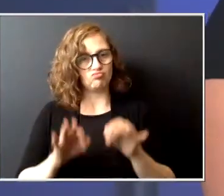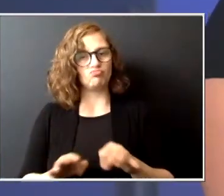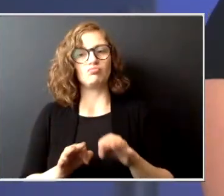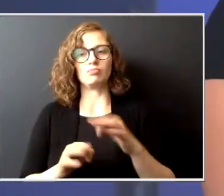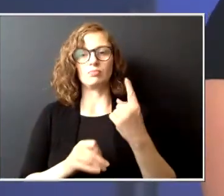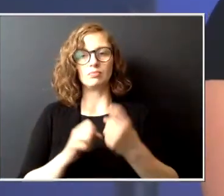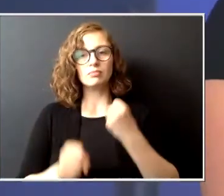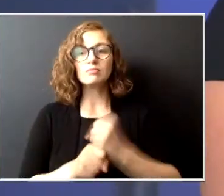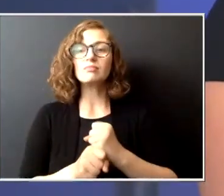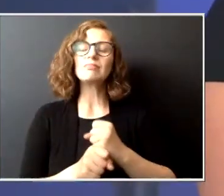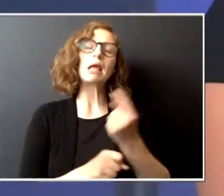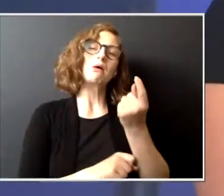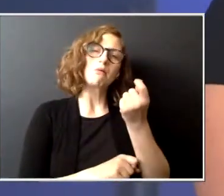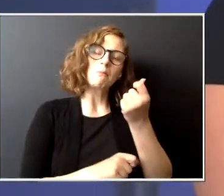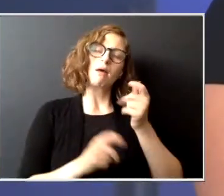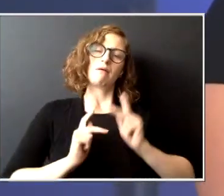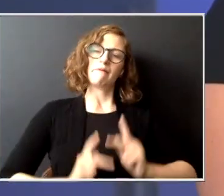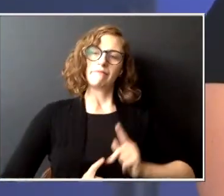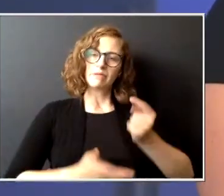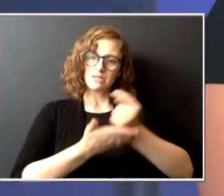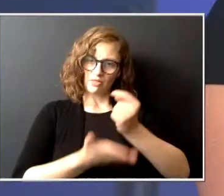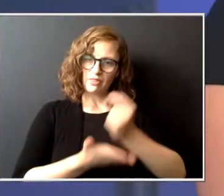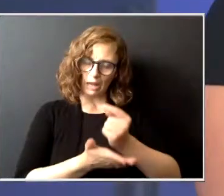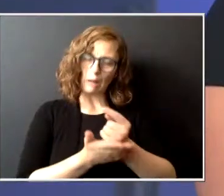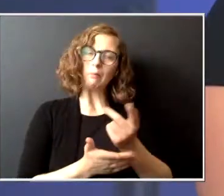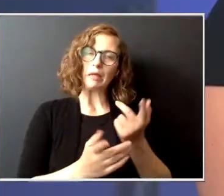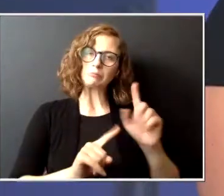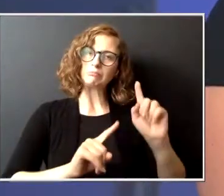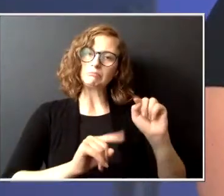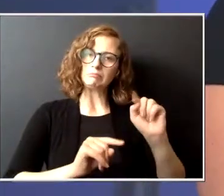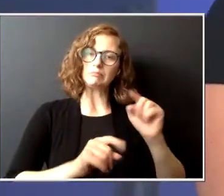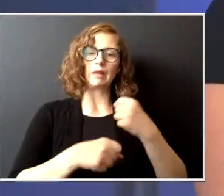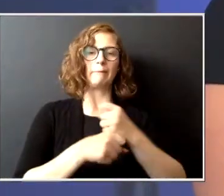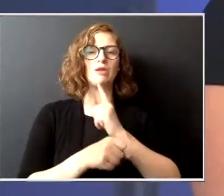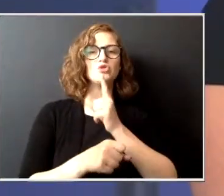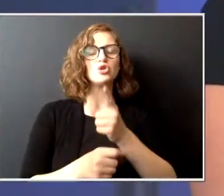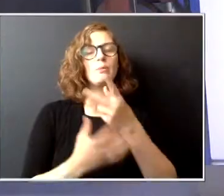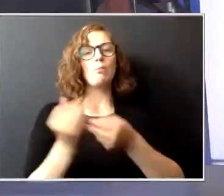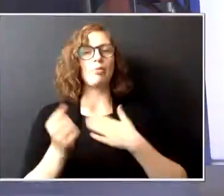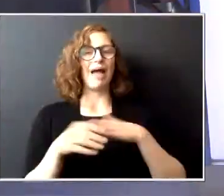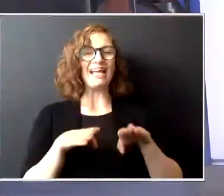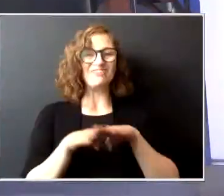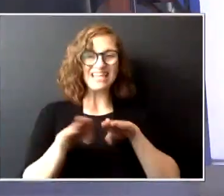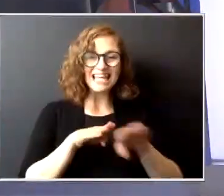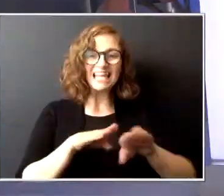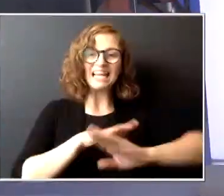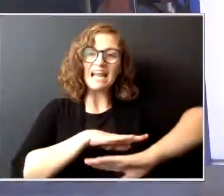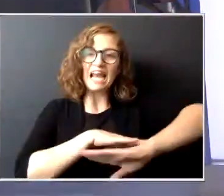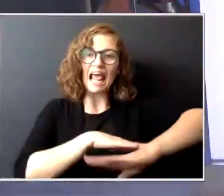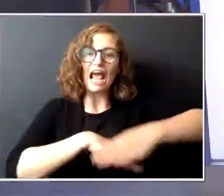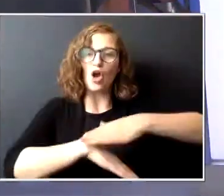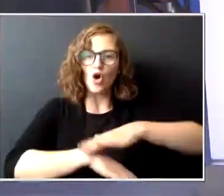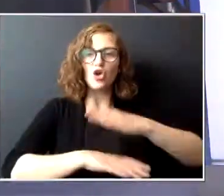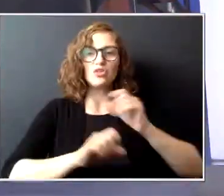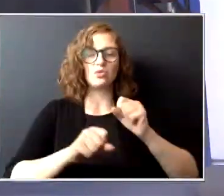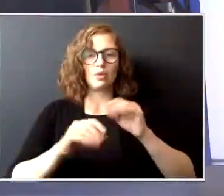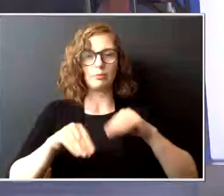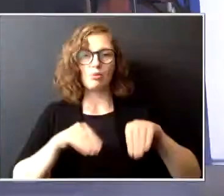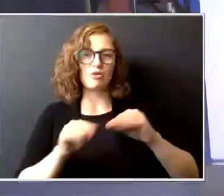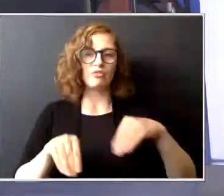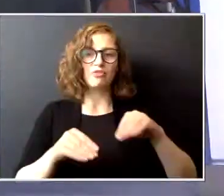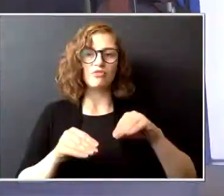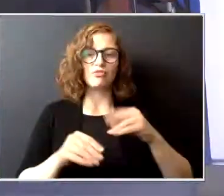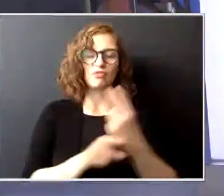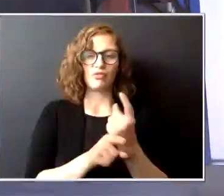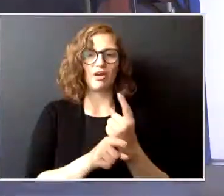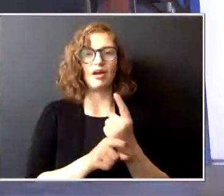I was maintaining my mobility in both of my feet and ankles. Just so they can contract if you're not careful, right? Yes. Yeah.